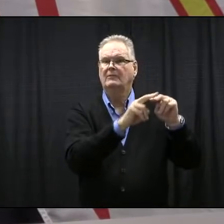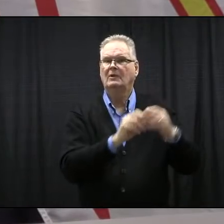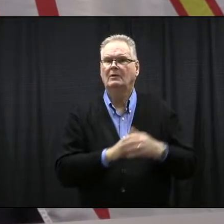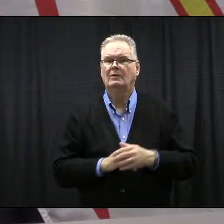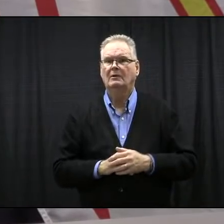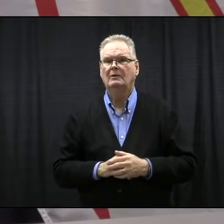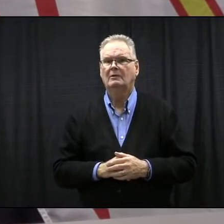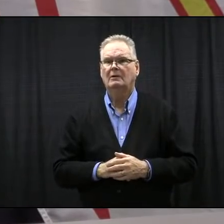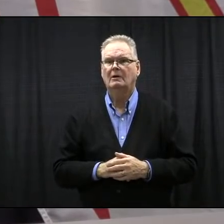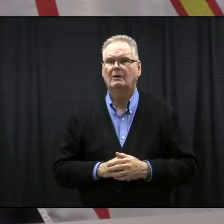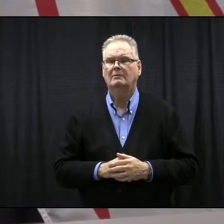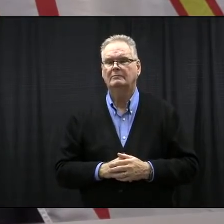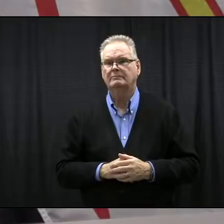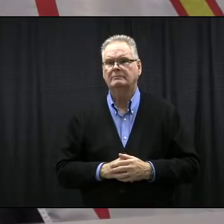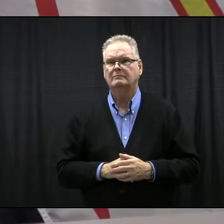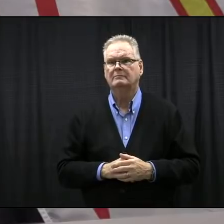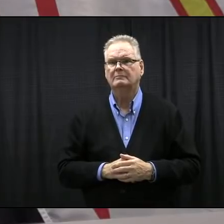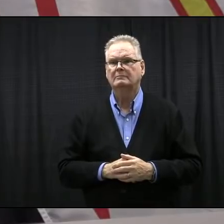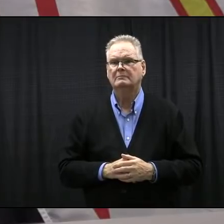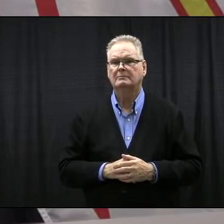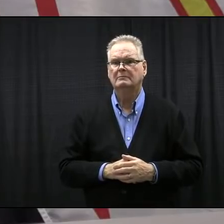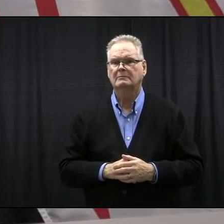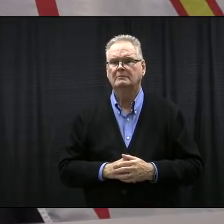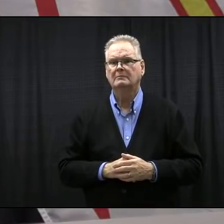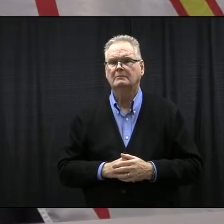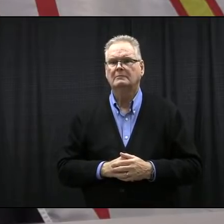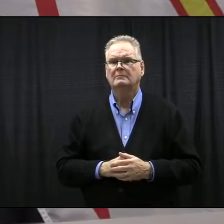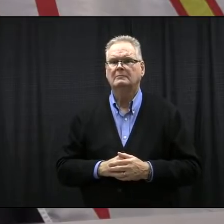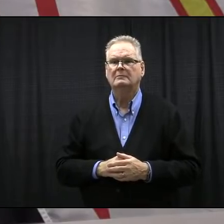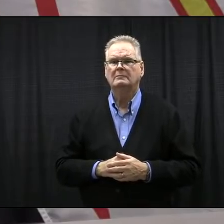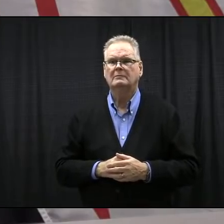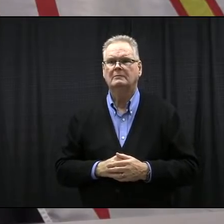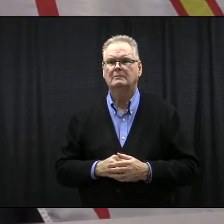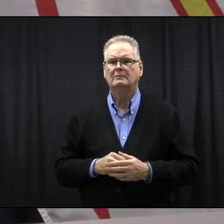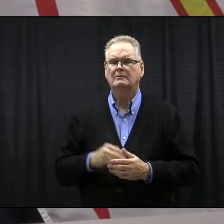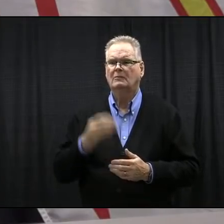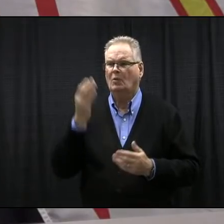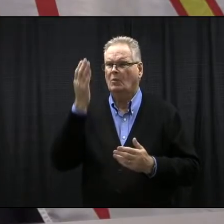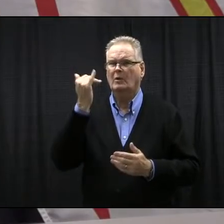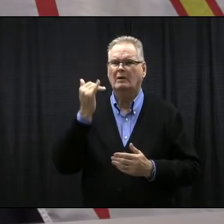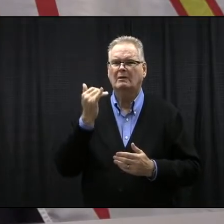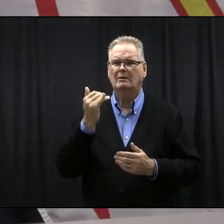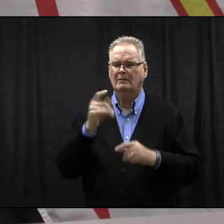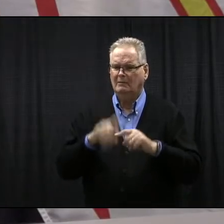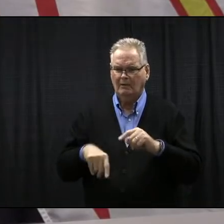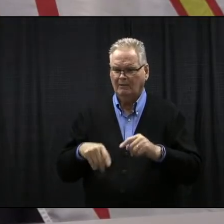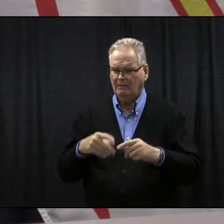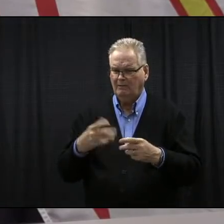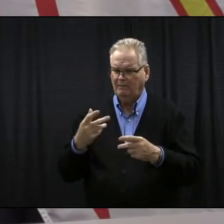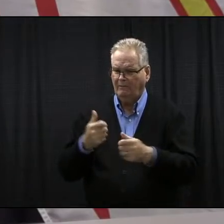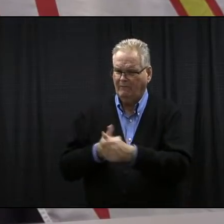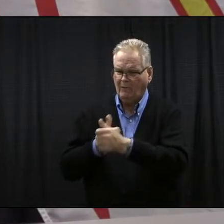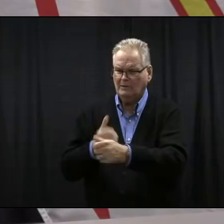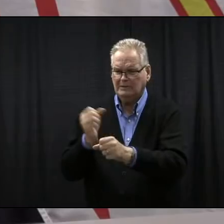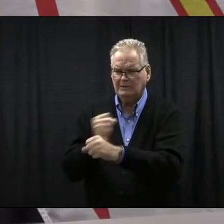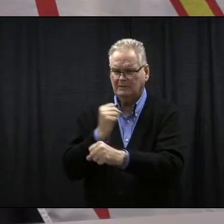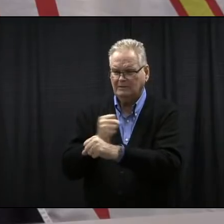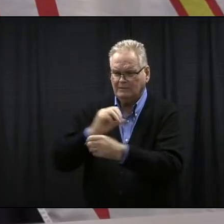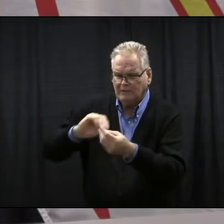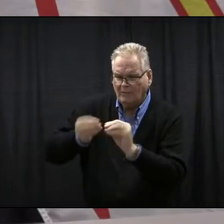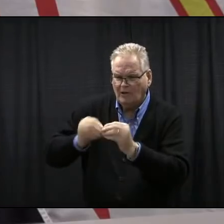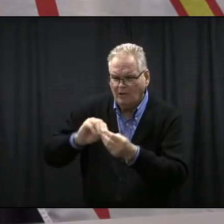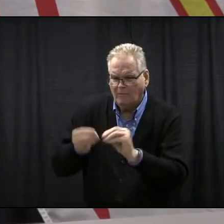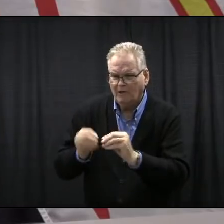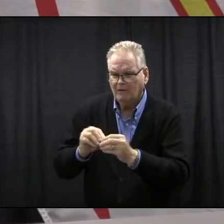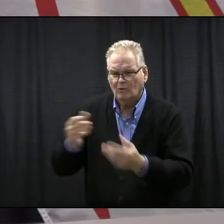if you're in a situation where the majority of the people in, say, who are exposed to a case are vaccinated, then you're going to see